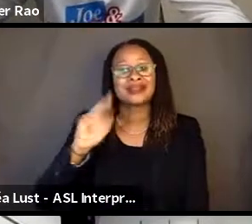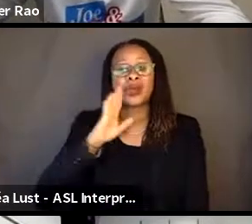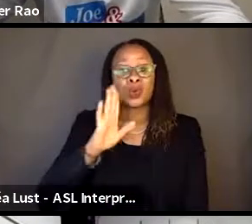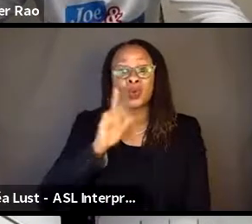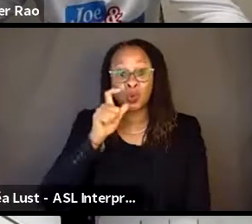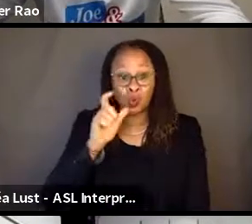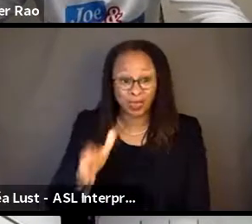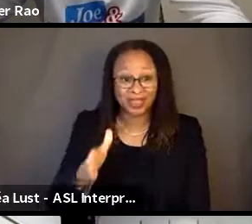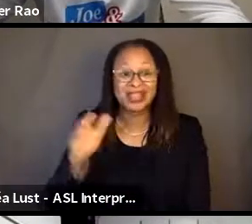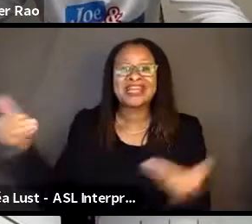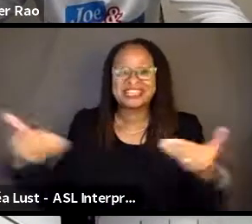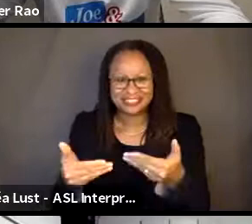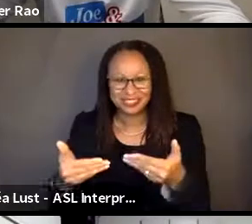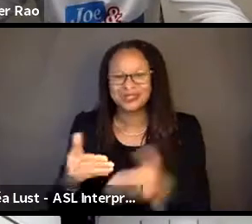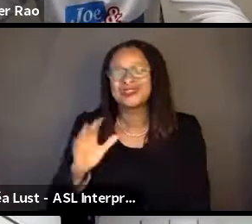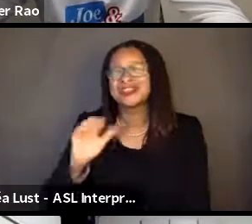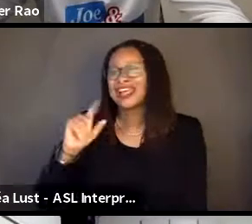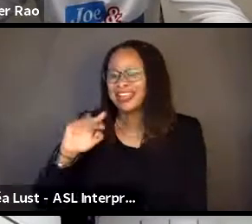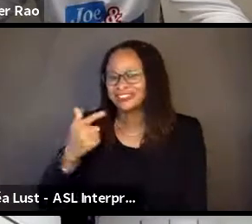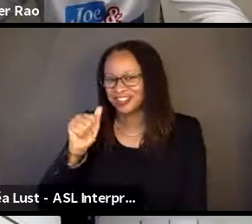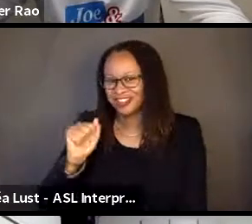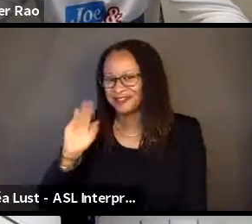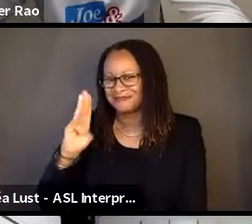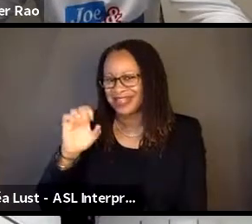introduce Angela Bassett.